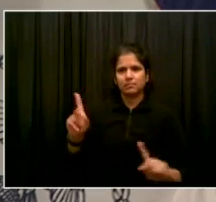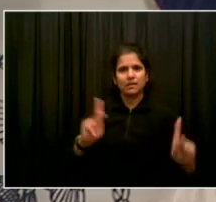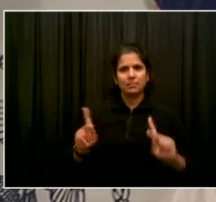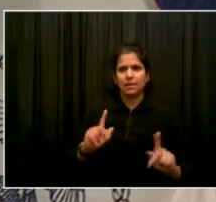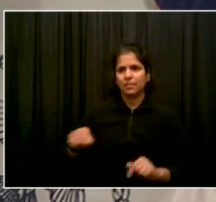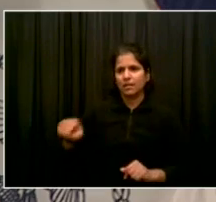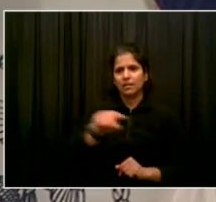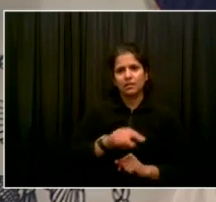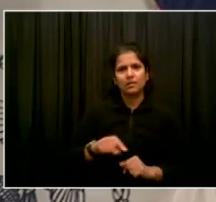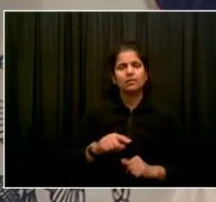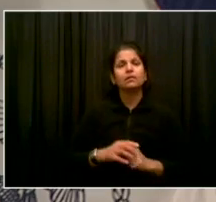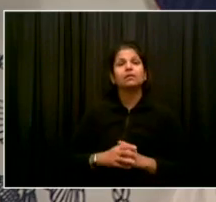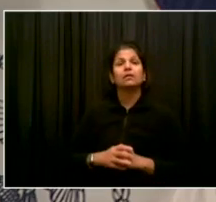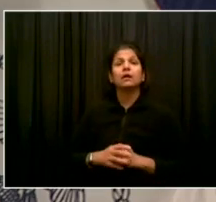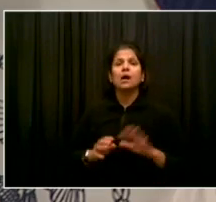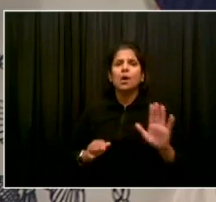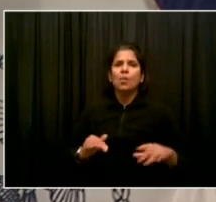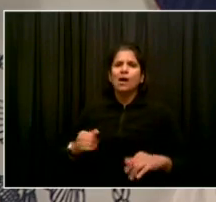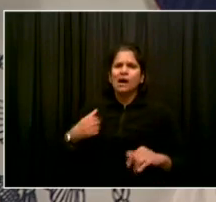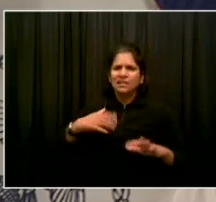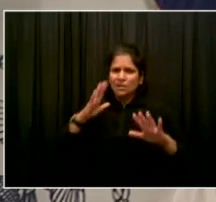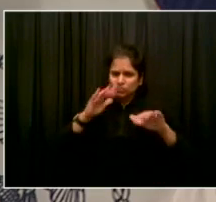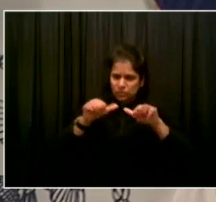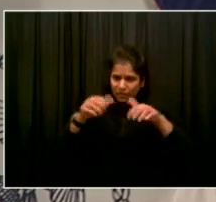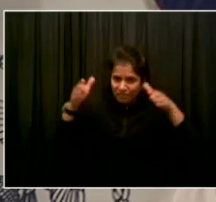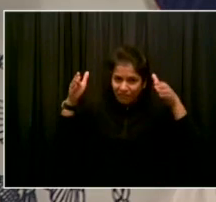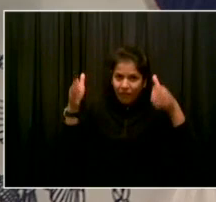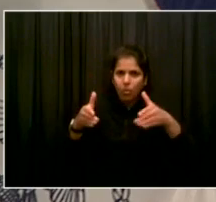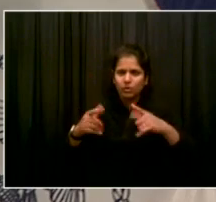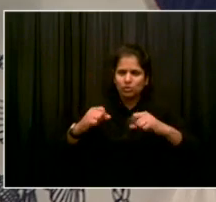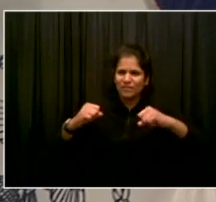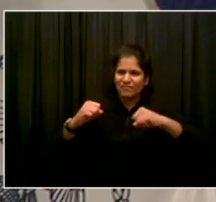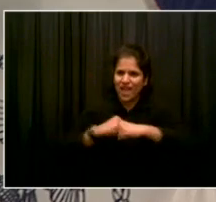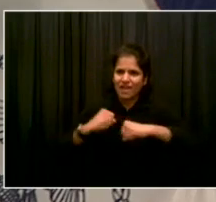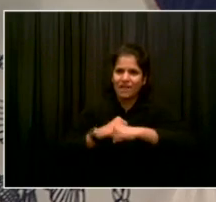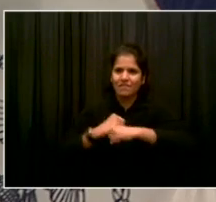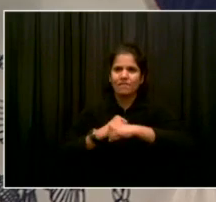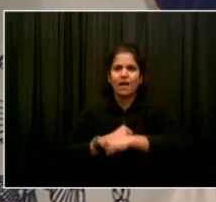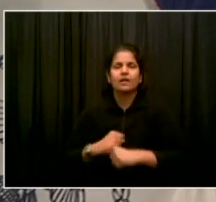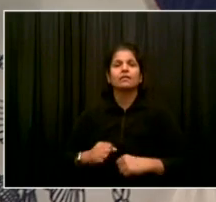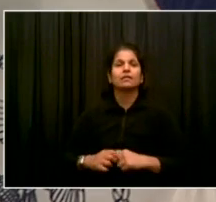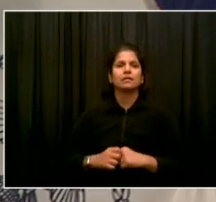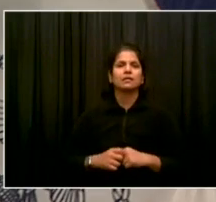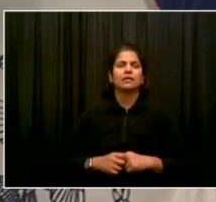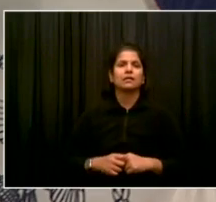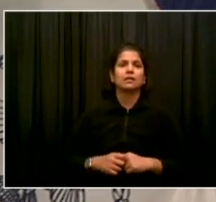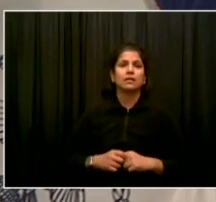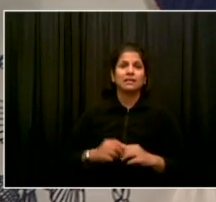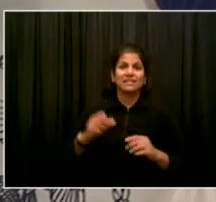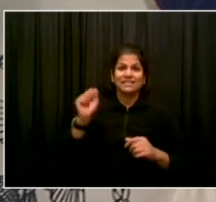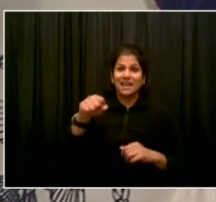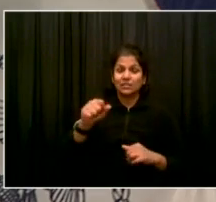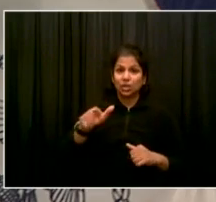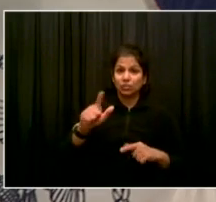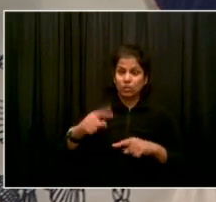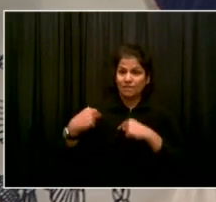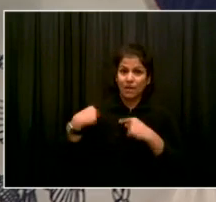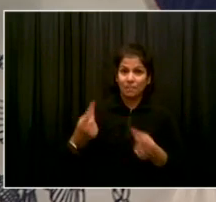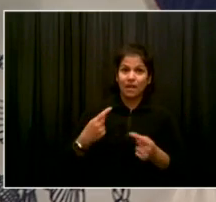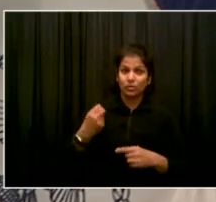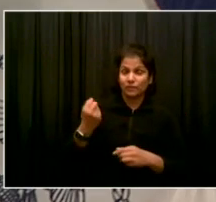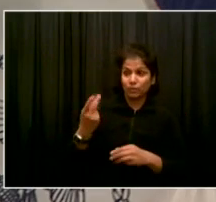and keep fighting. In the last couple of years, we have seen that uptick in hate crimes. It's unacceptable. I